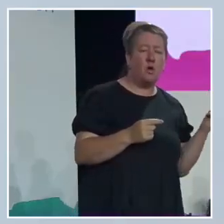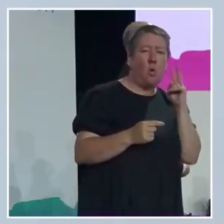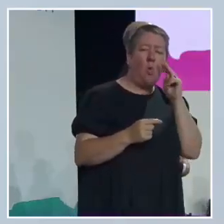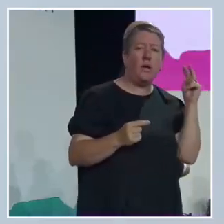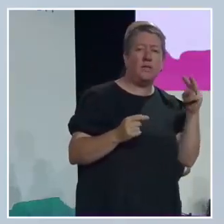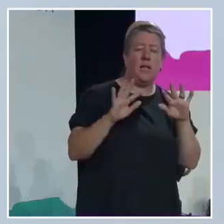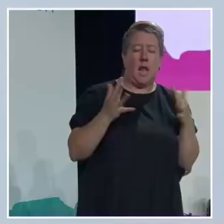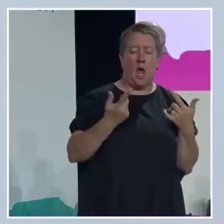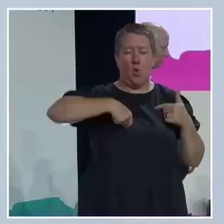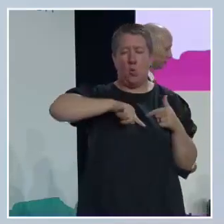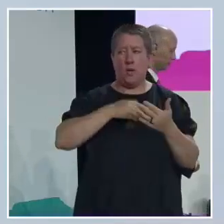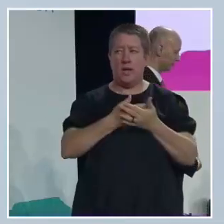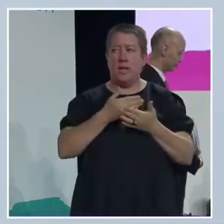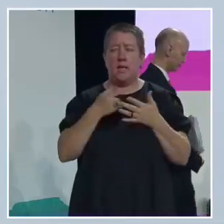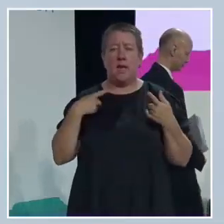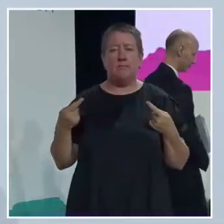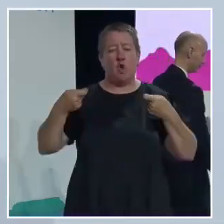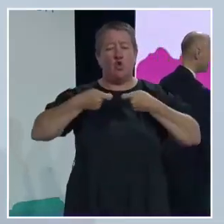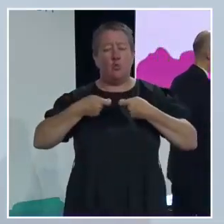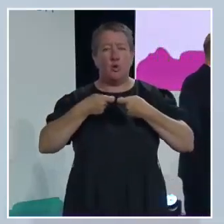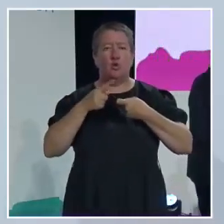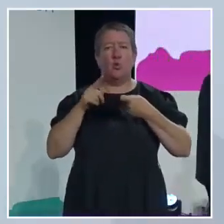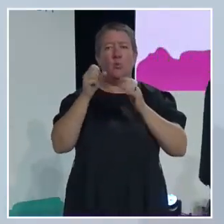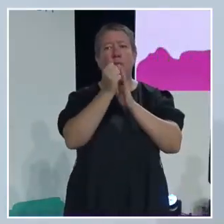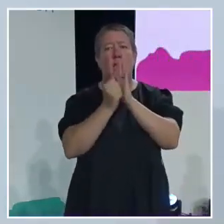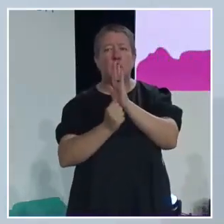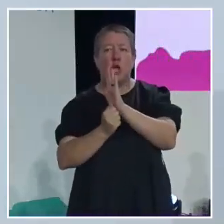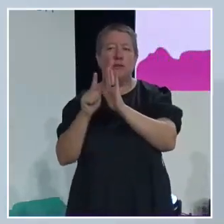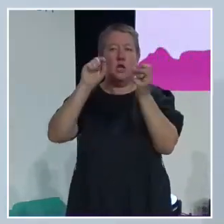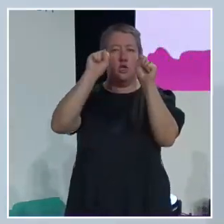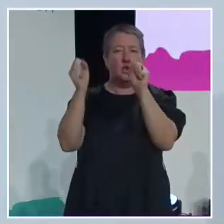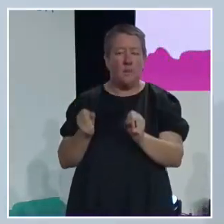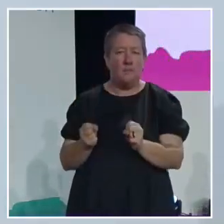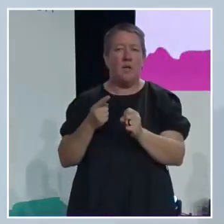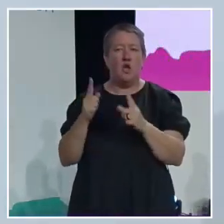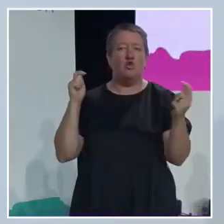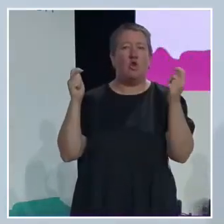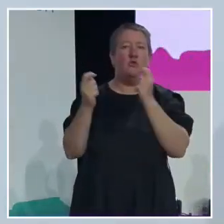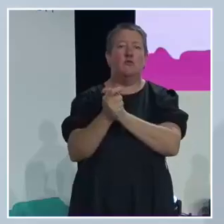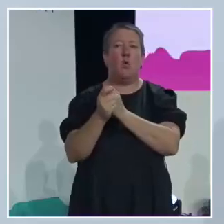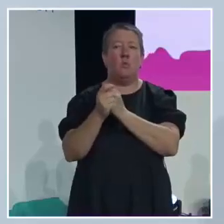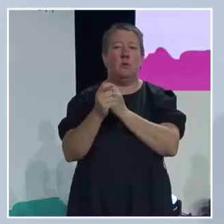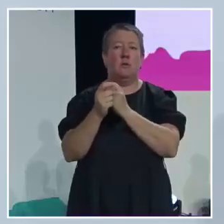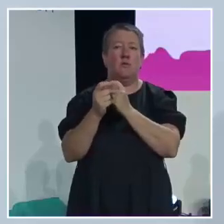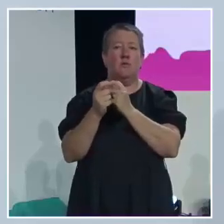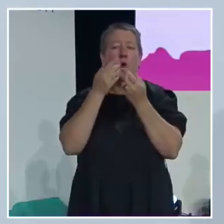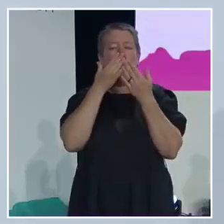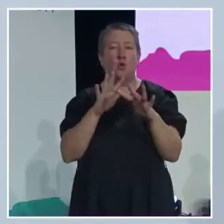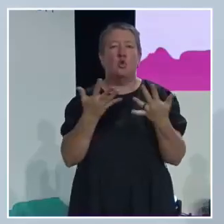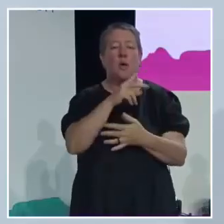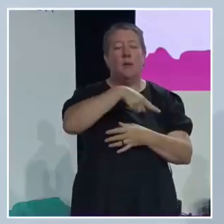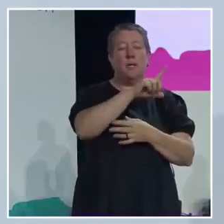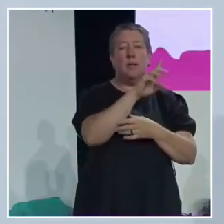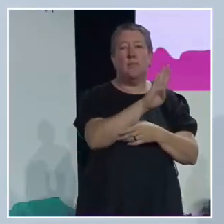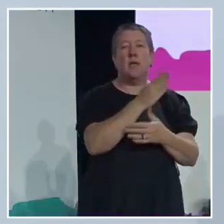can contribute to shaping the agenda and to call for a paradigm shift of a transformative state approach where PDB can play